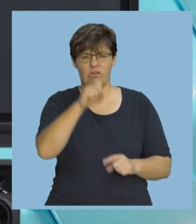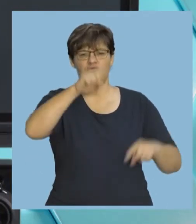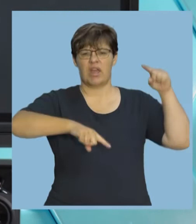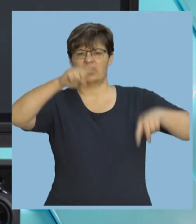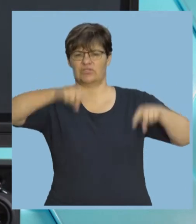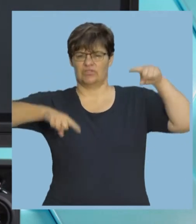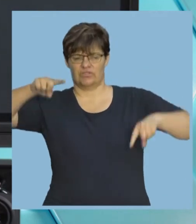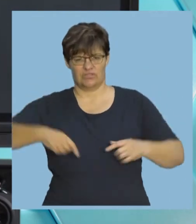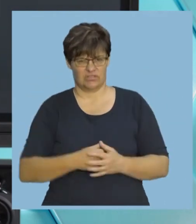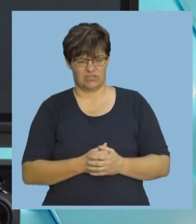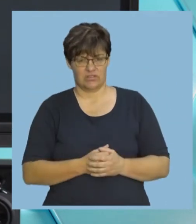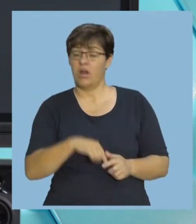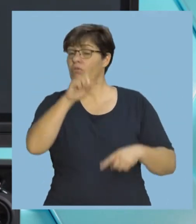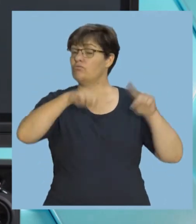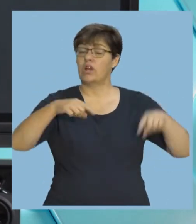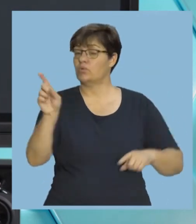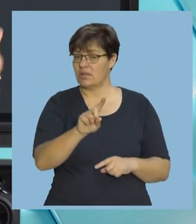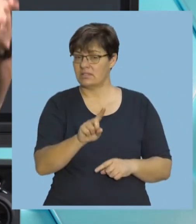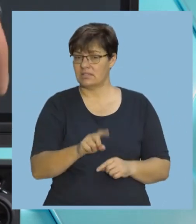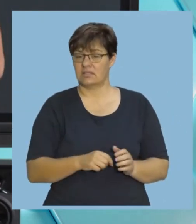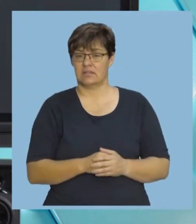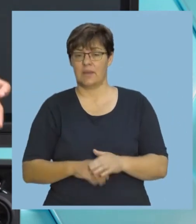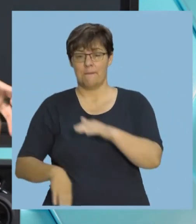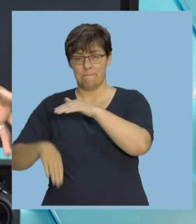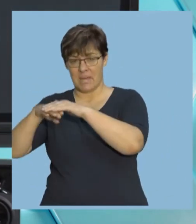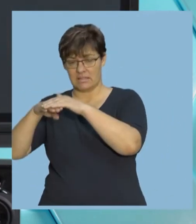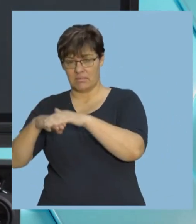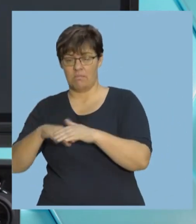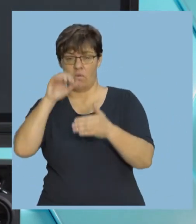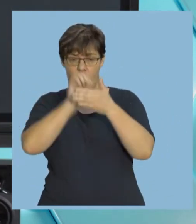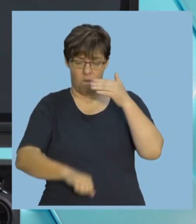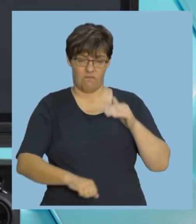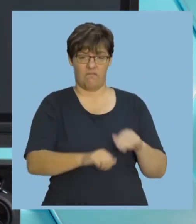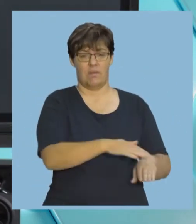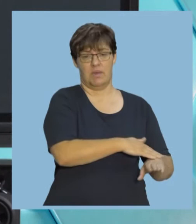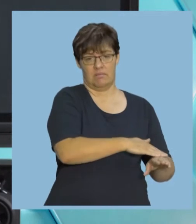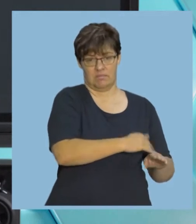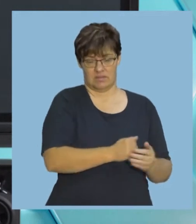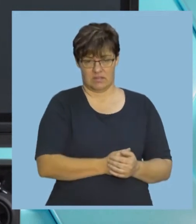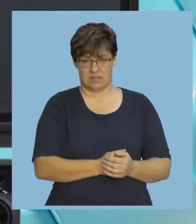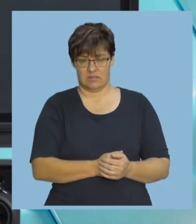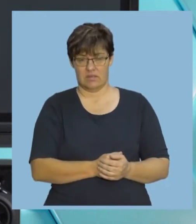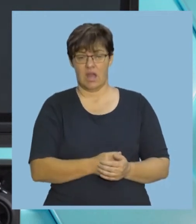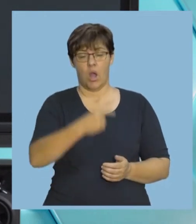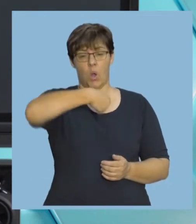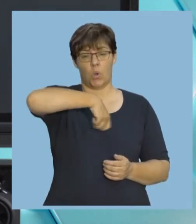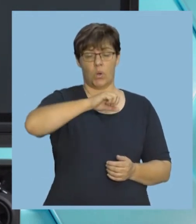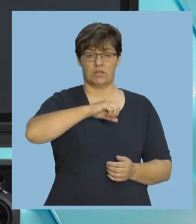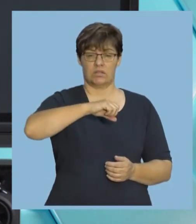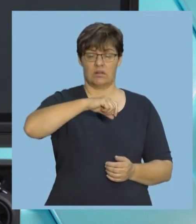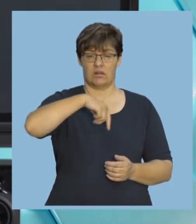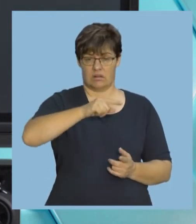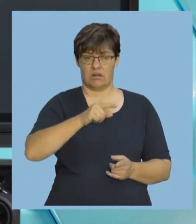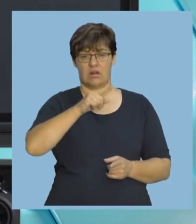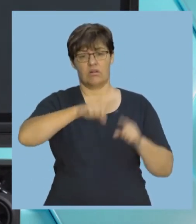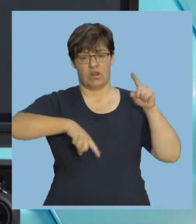range. What is range? Range is the maximum minus the minimum, and the interquartile range and